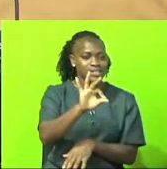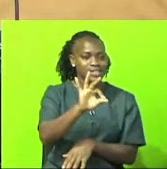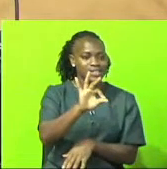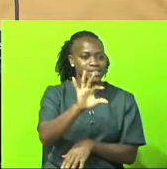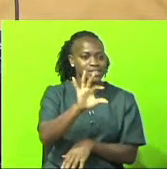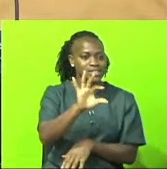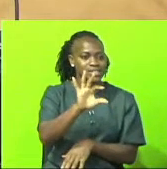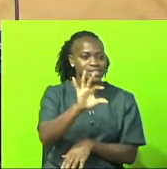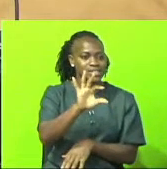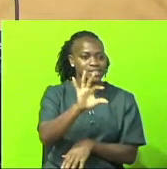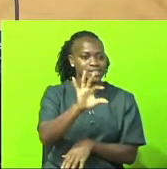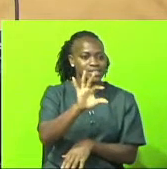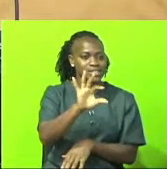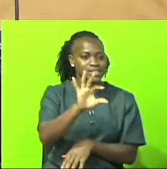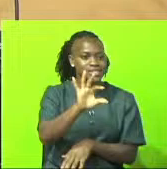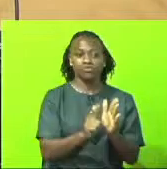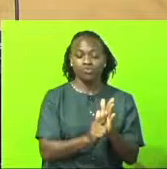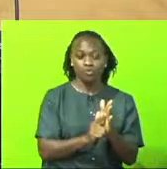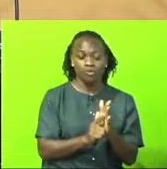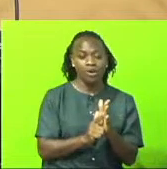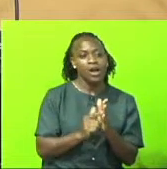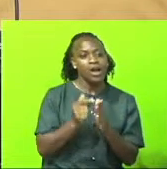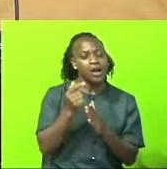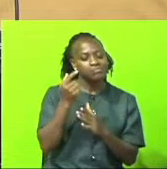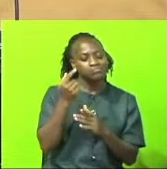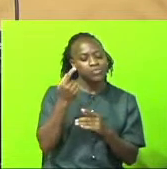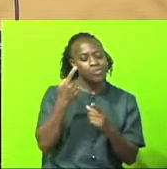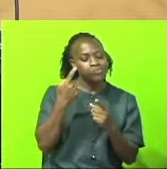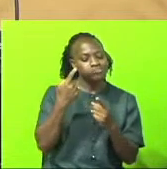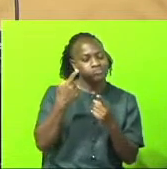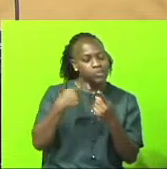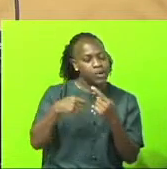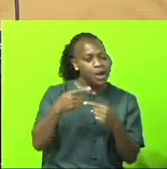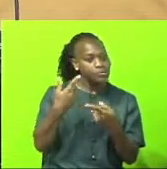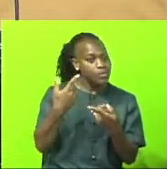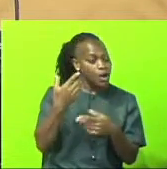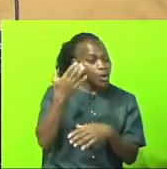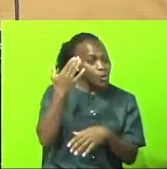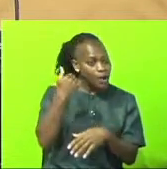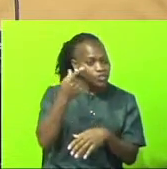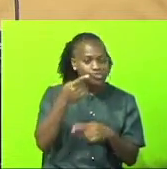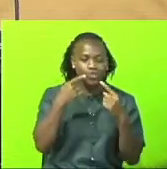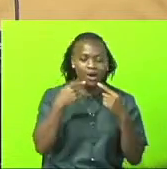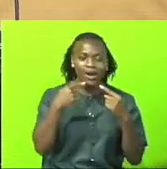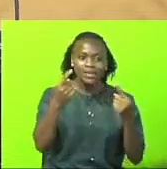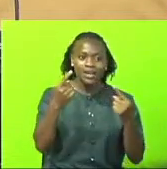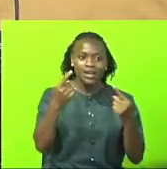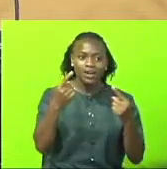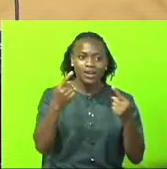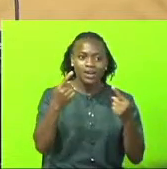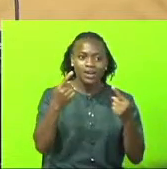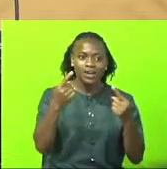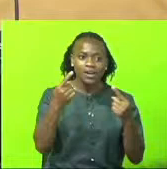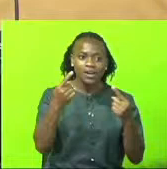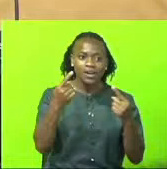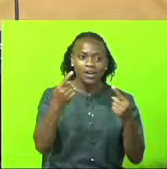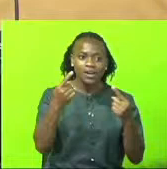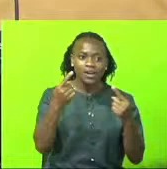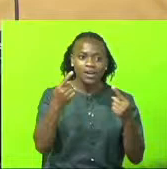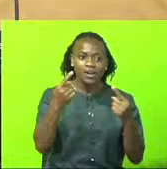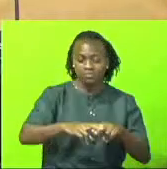of Parliament on the need for you to declare a vacant seat of the following constituencies. 1, Aguna